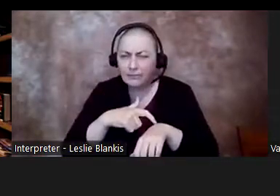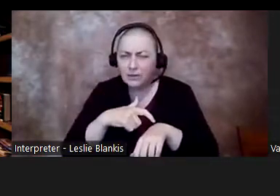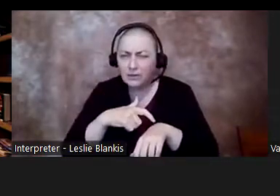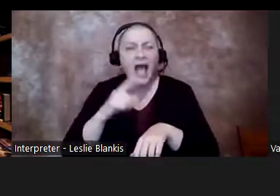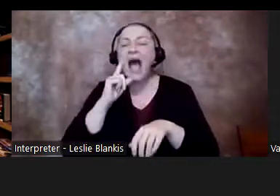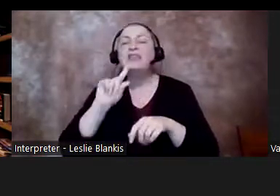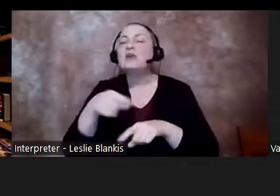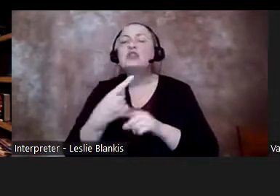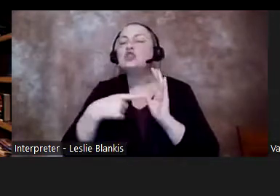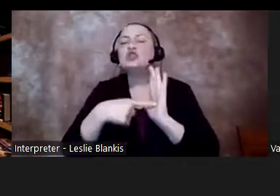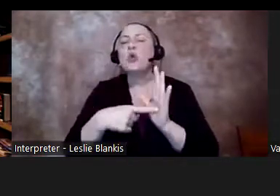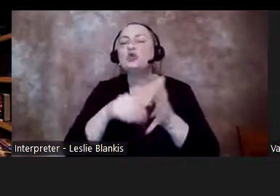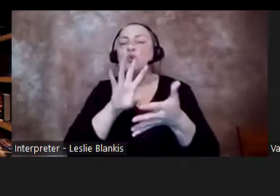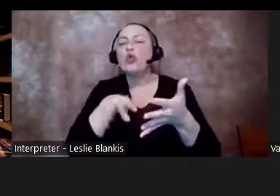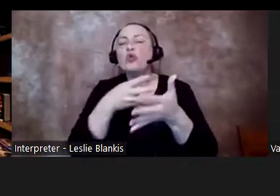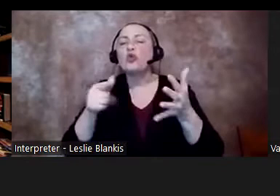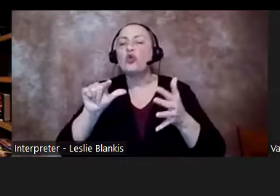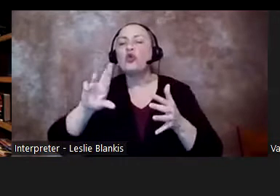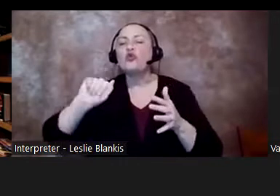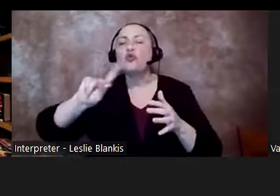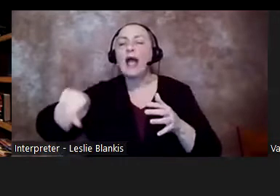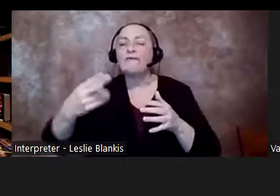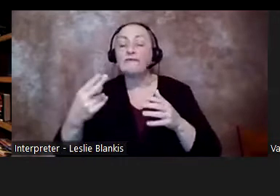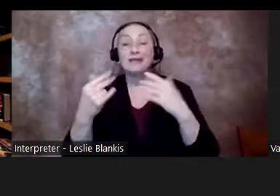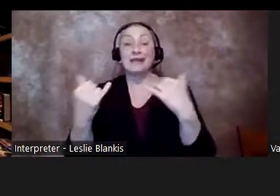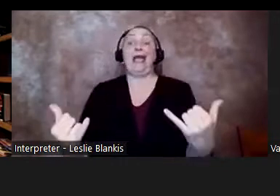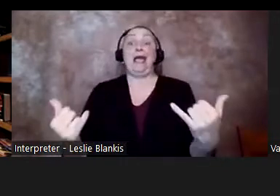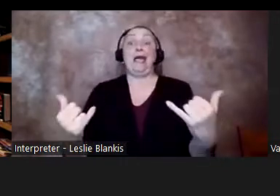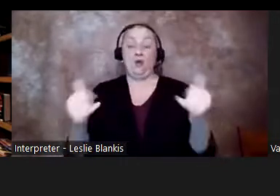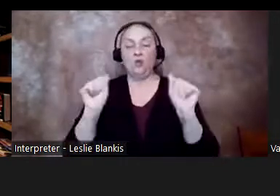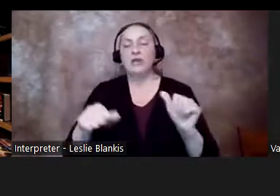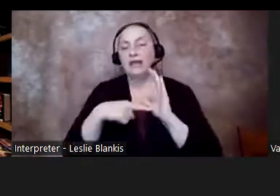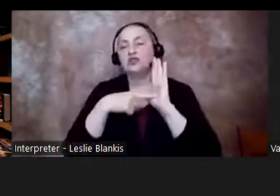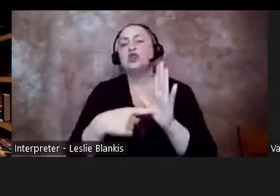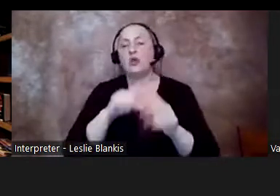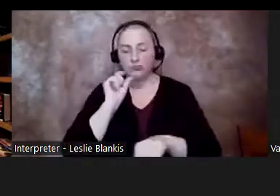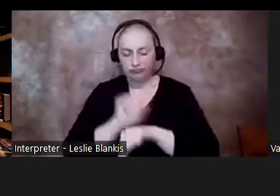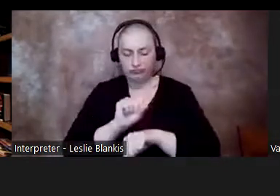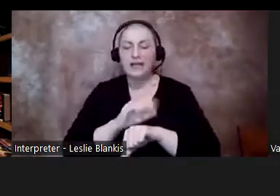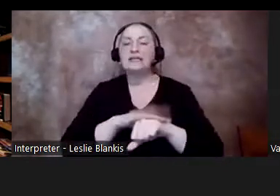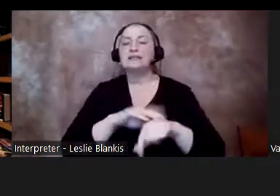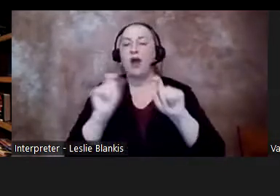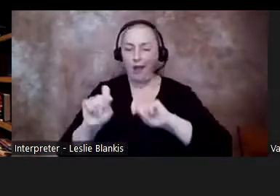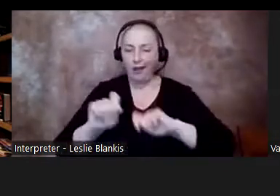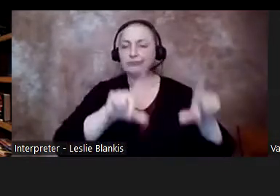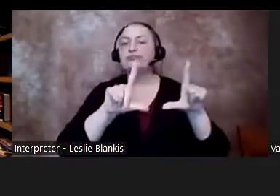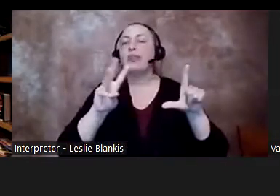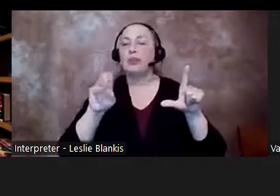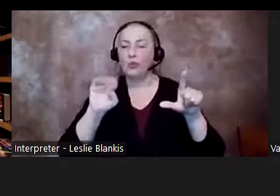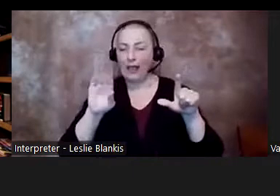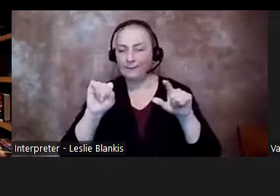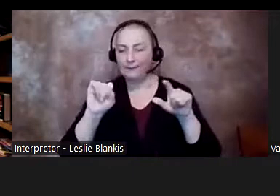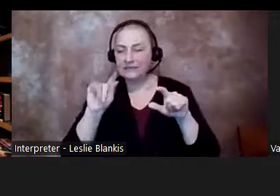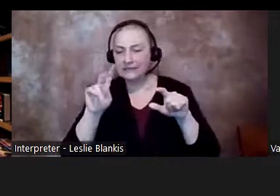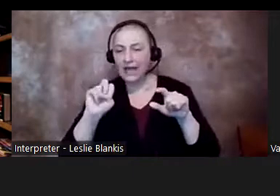showed you the draft, and now we're able to show you that it is on the website and where